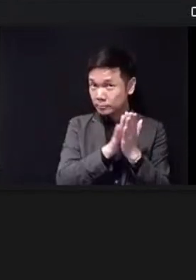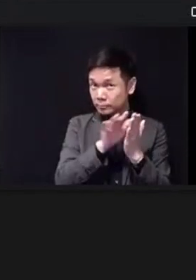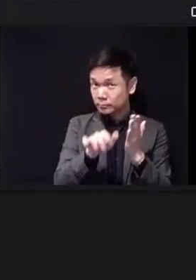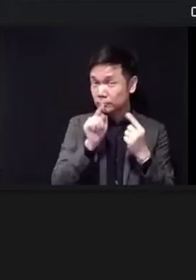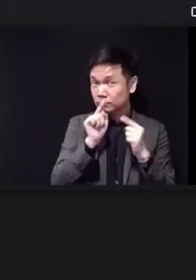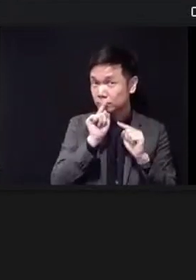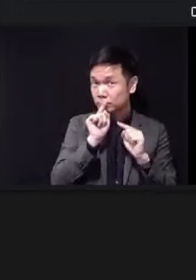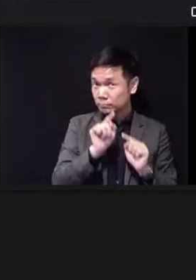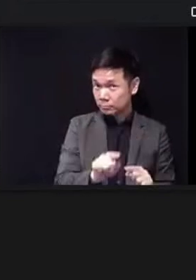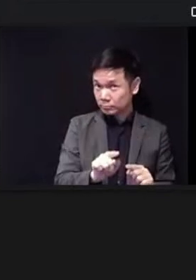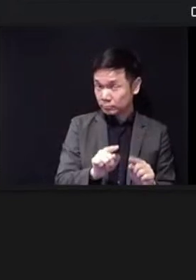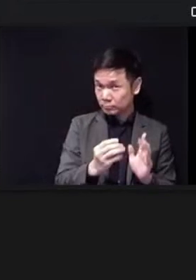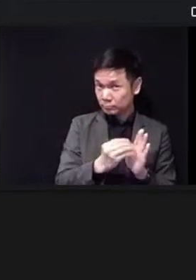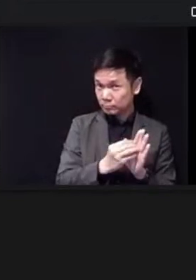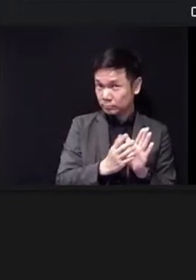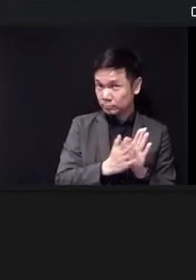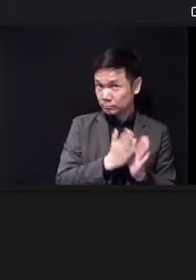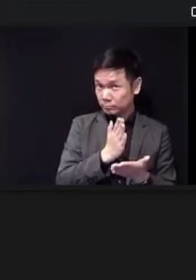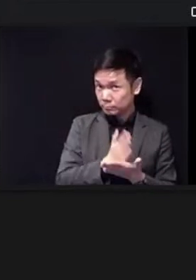correct?